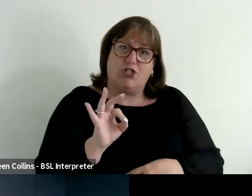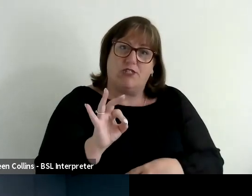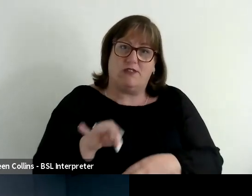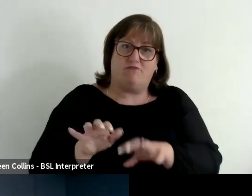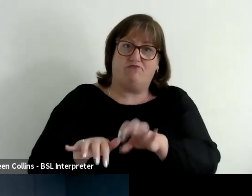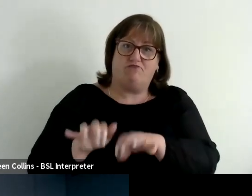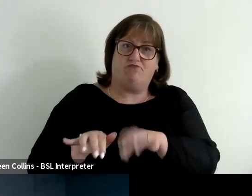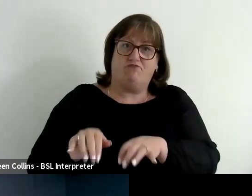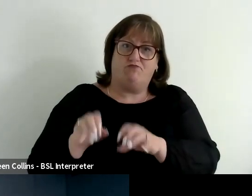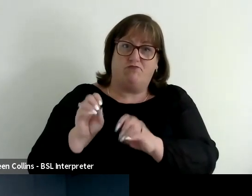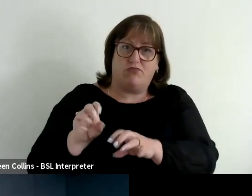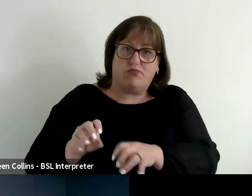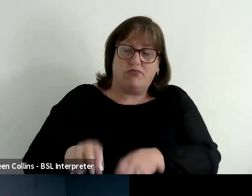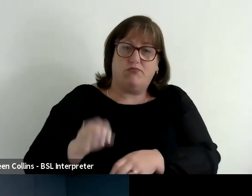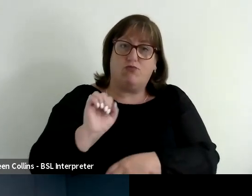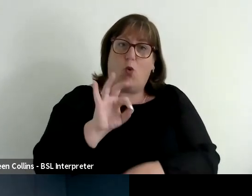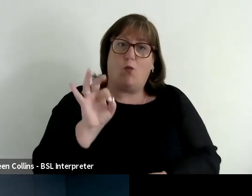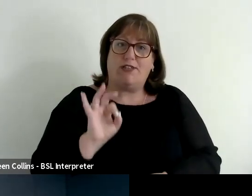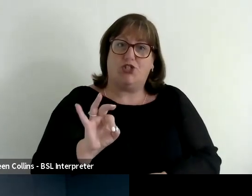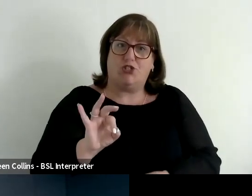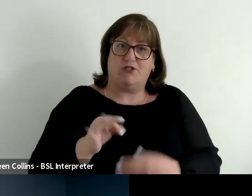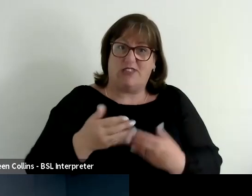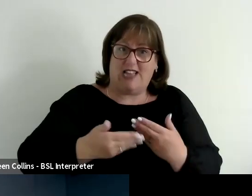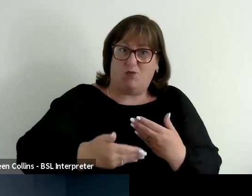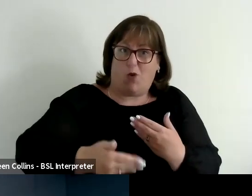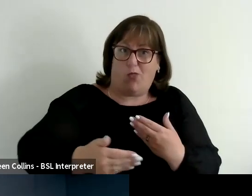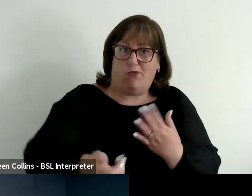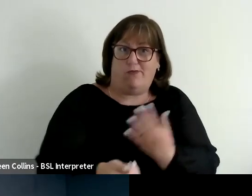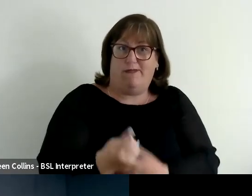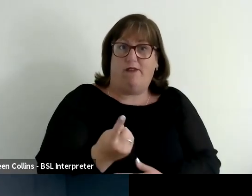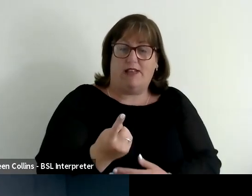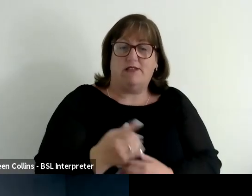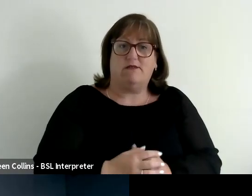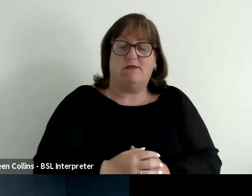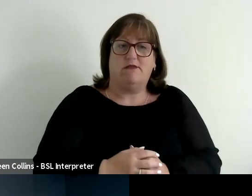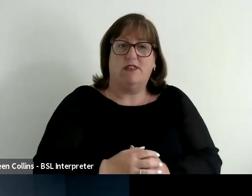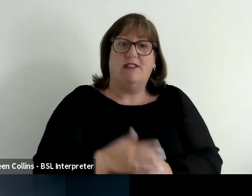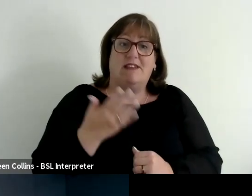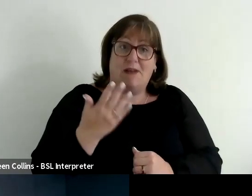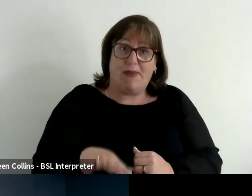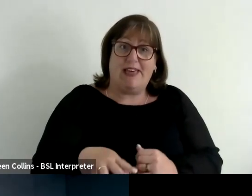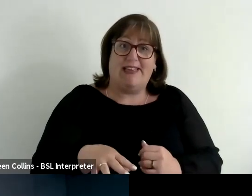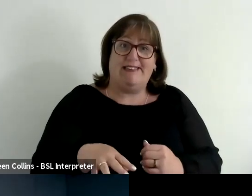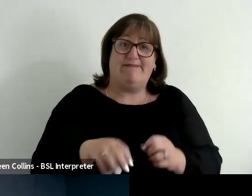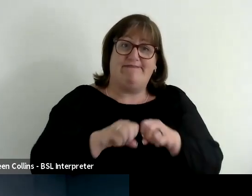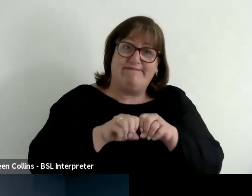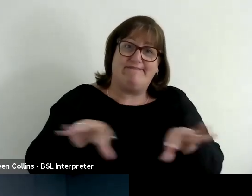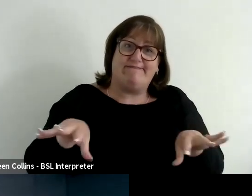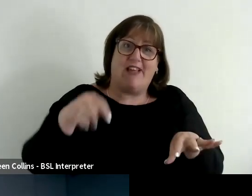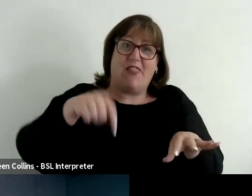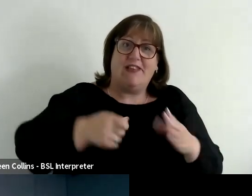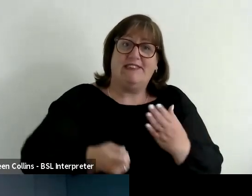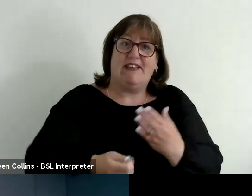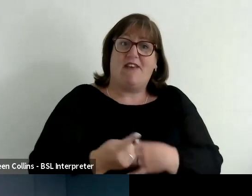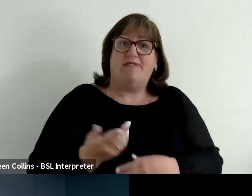through this particular event. So we have actually done this event previously a few weeks ago, and the